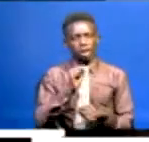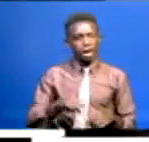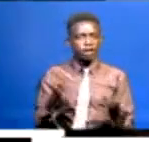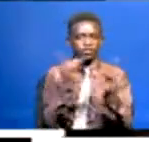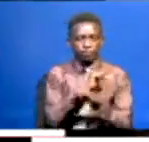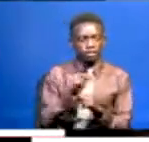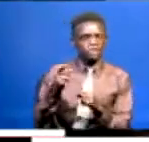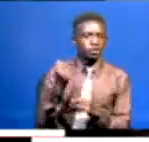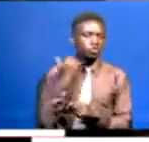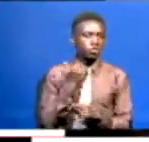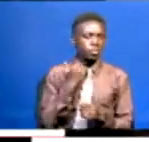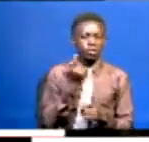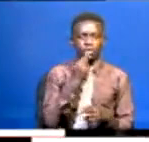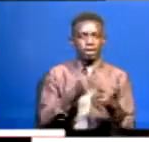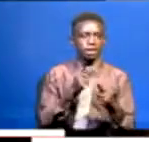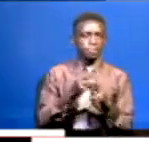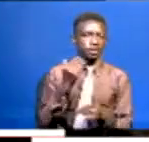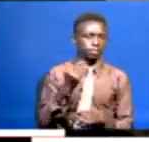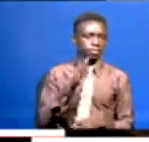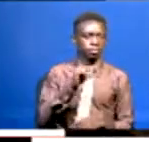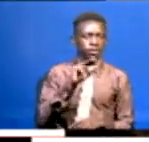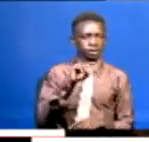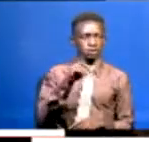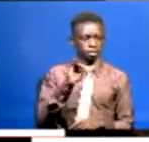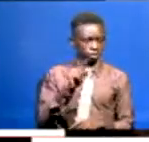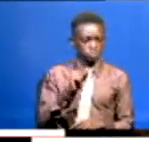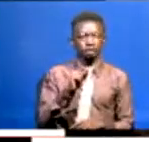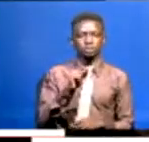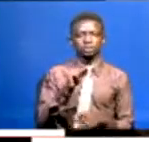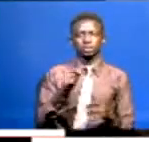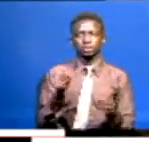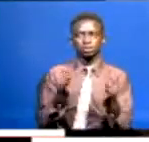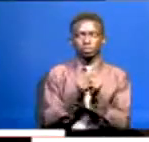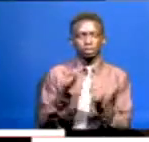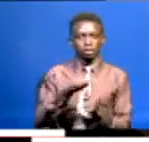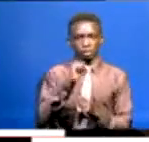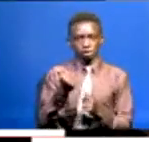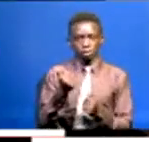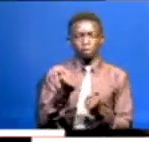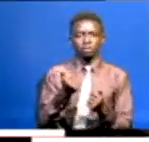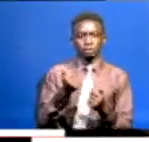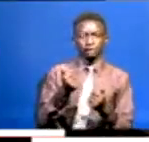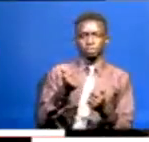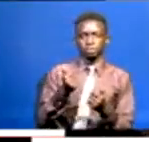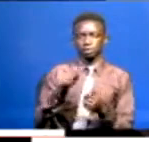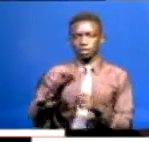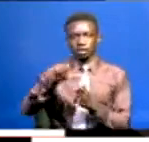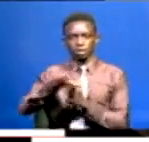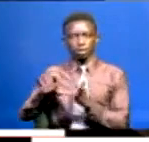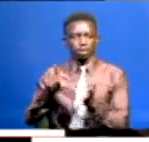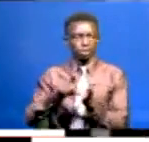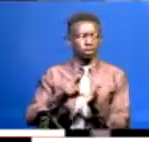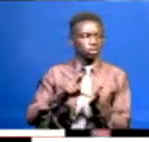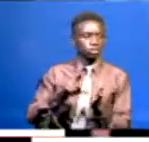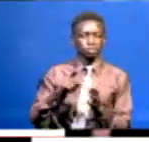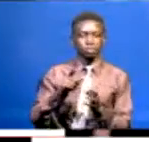mkora anaitwa bandit mpaka maendeleo imfikie mtu aliye ndani. Afikie mtu mwenye ako Lokis, ifikie mtu mwenye ako